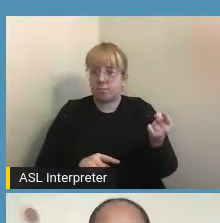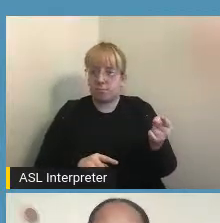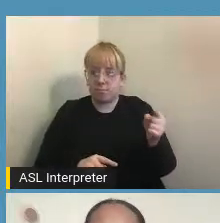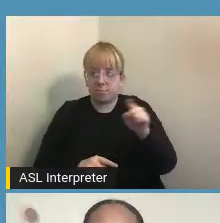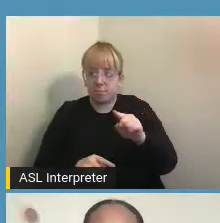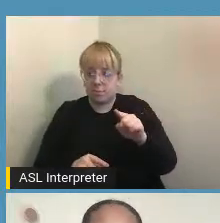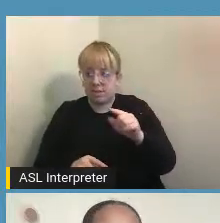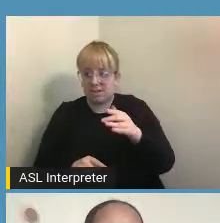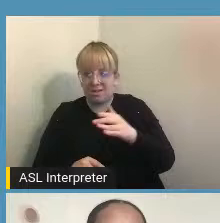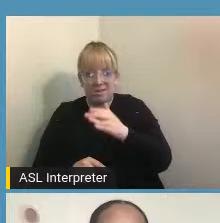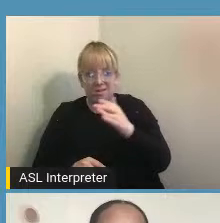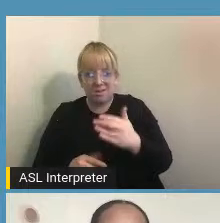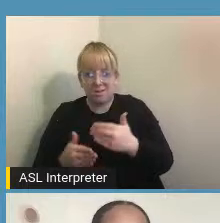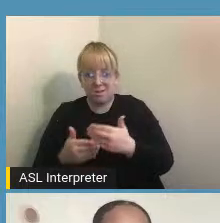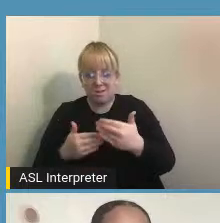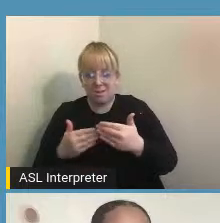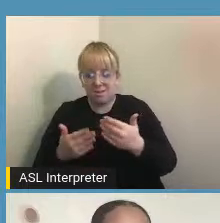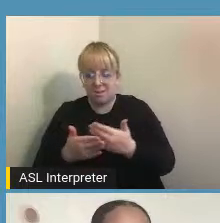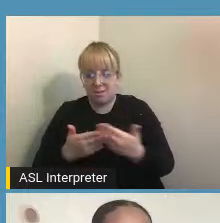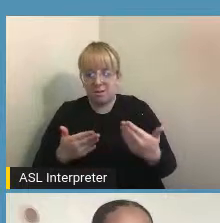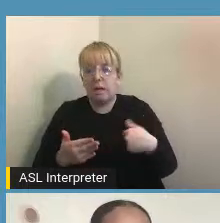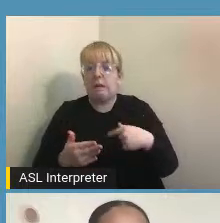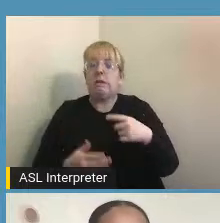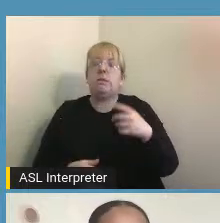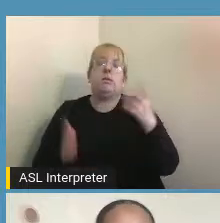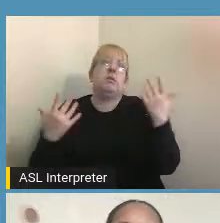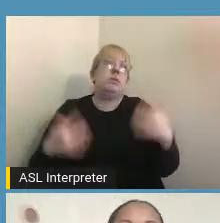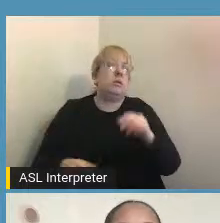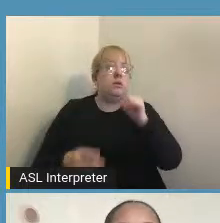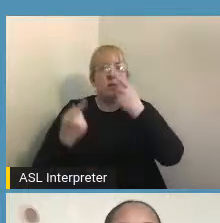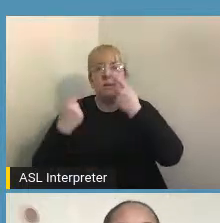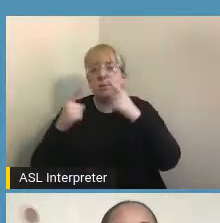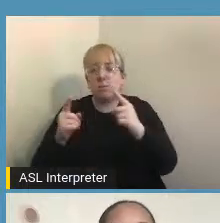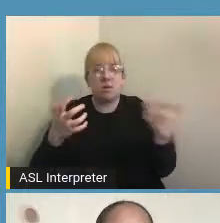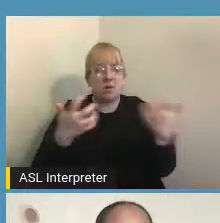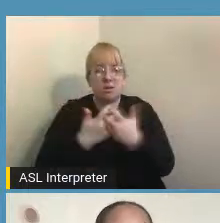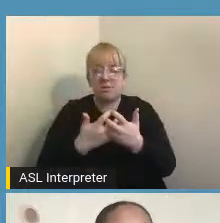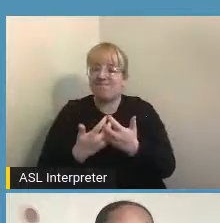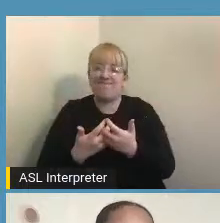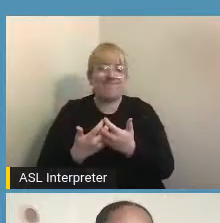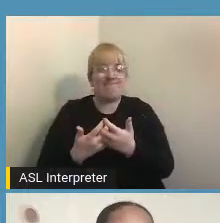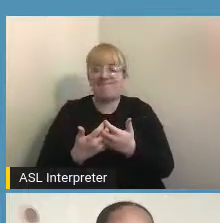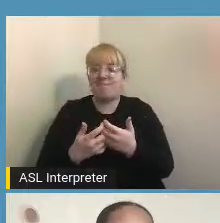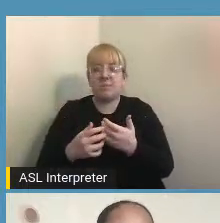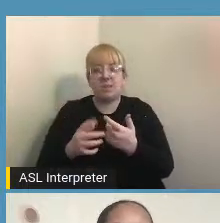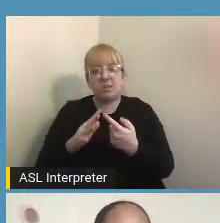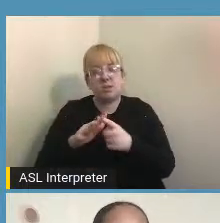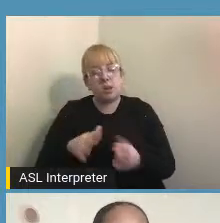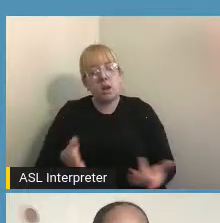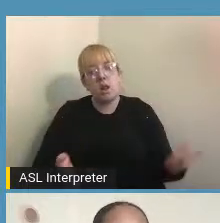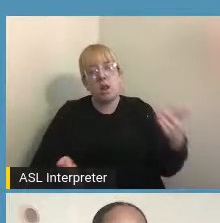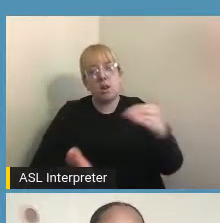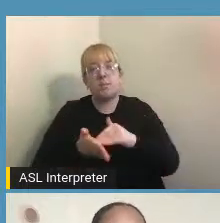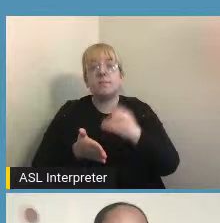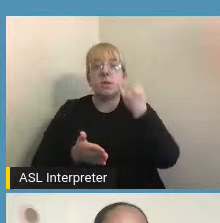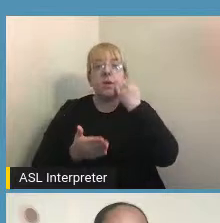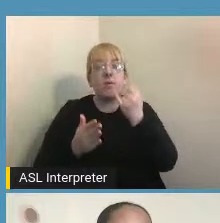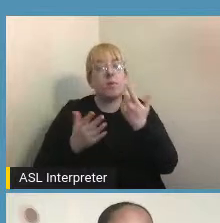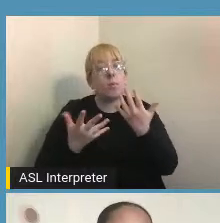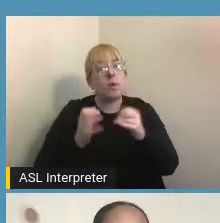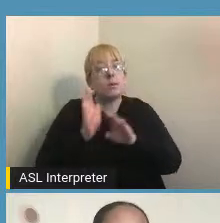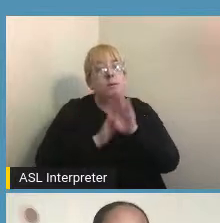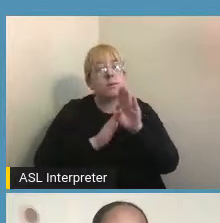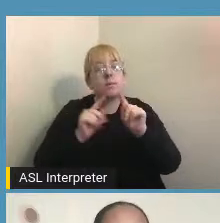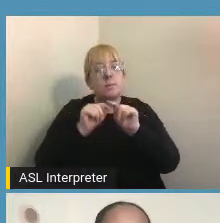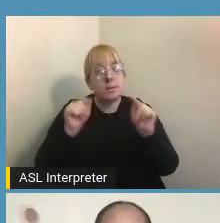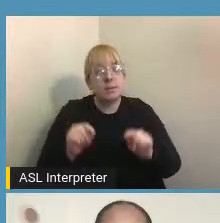it doesn't work and you have to start back at square one. So if you want to make a great templated design, keep keep it in mind